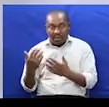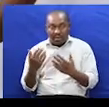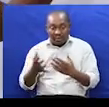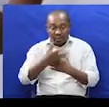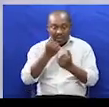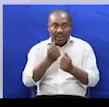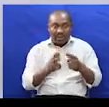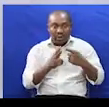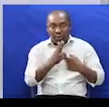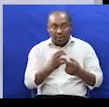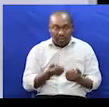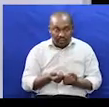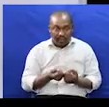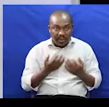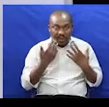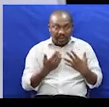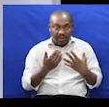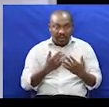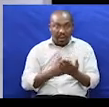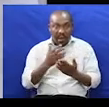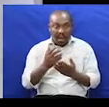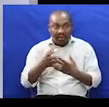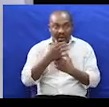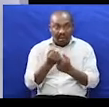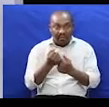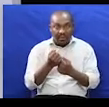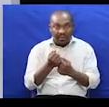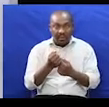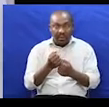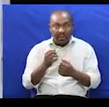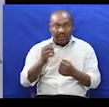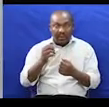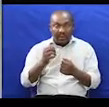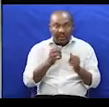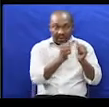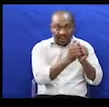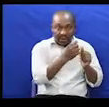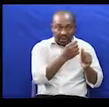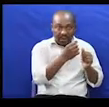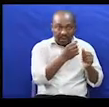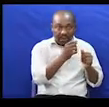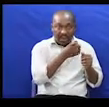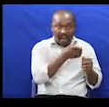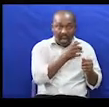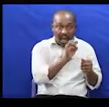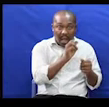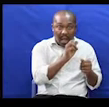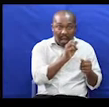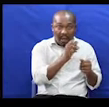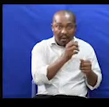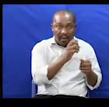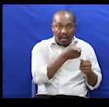after having the concentration, which is 10 gram in a cubic decimeter, 10 gram dissolved in cubic decimeter,